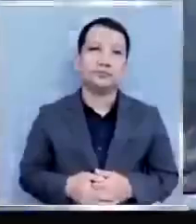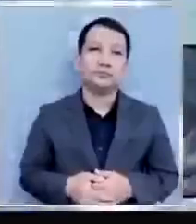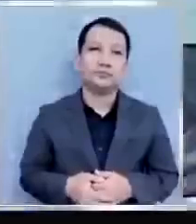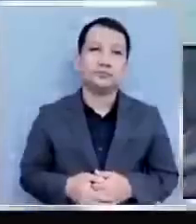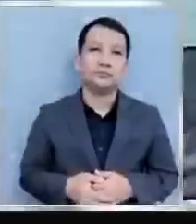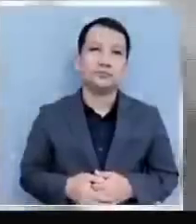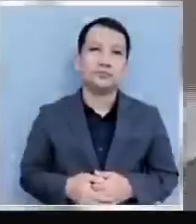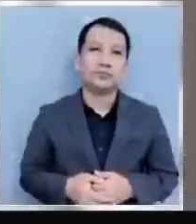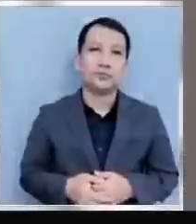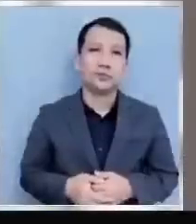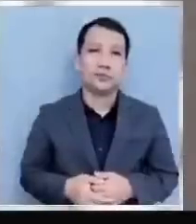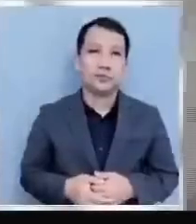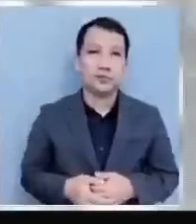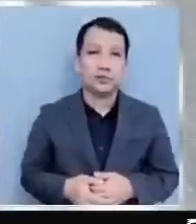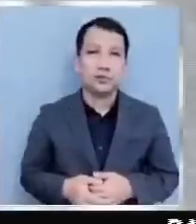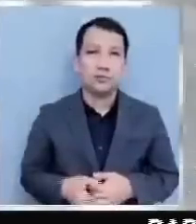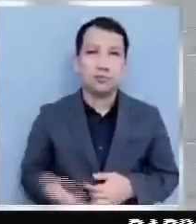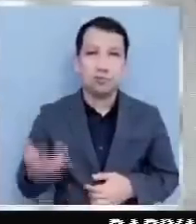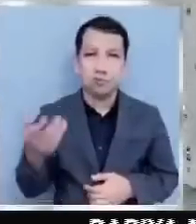sophisticated,